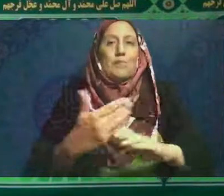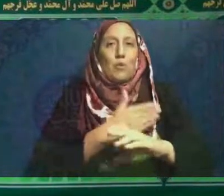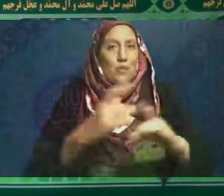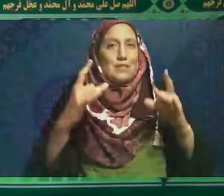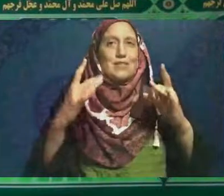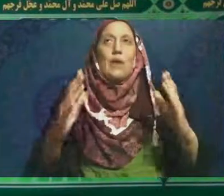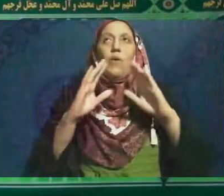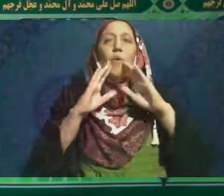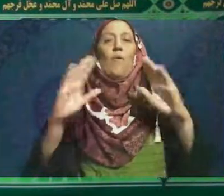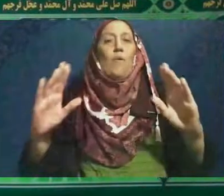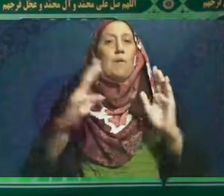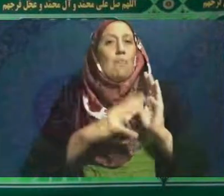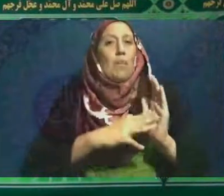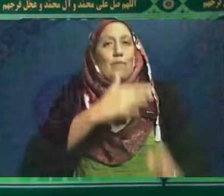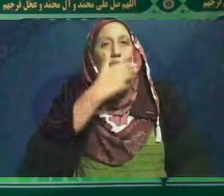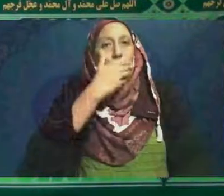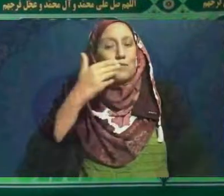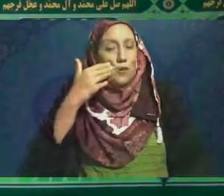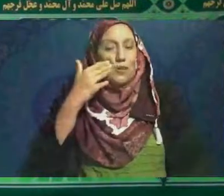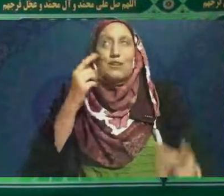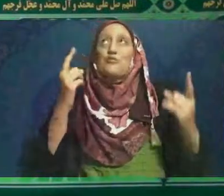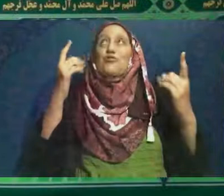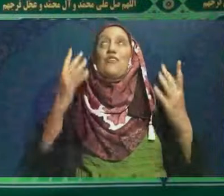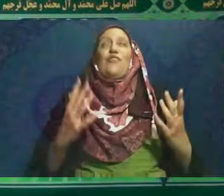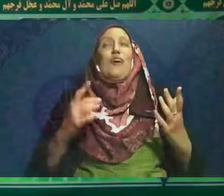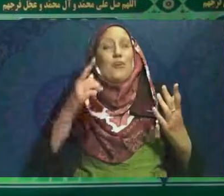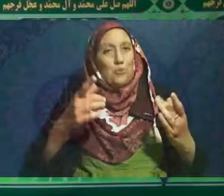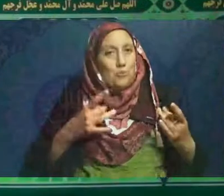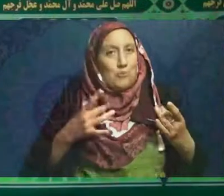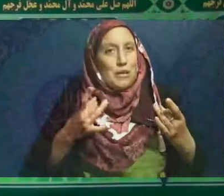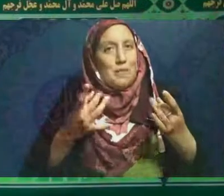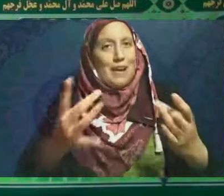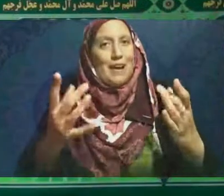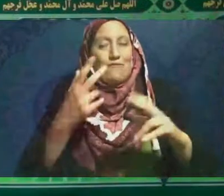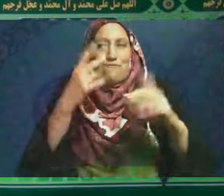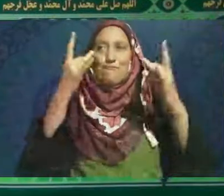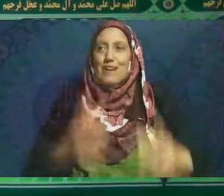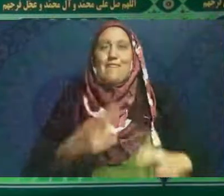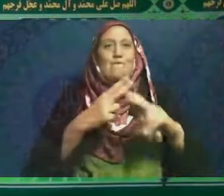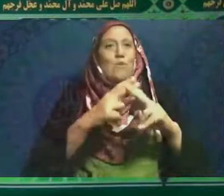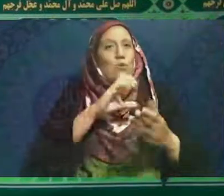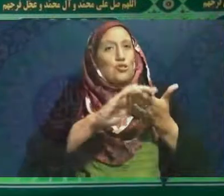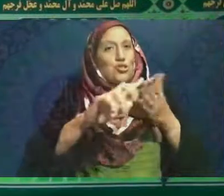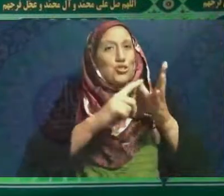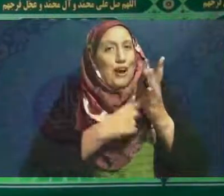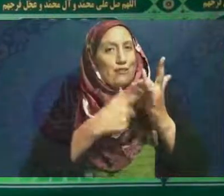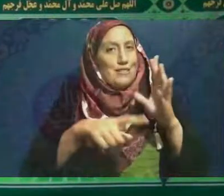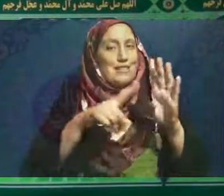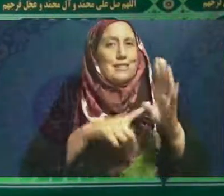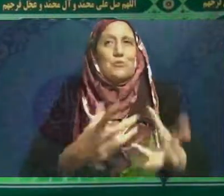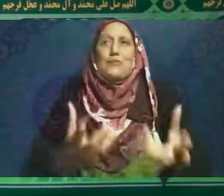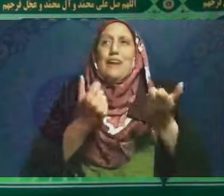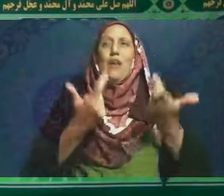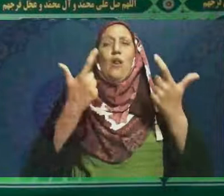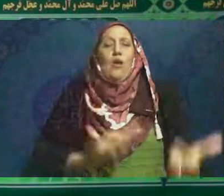the spirituality and to gain as much as the spirituality of the holy months of Ramadan. By the grace of God, I'm here tonight